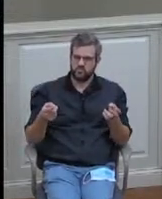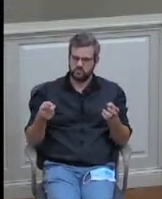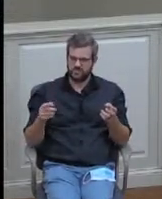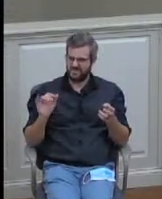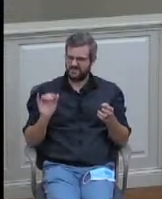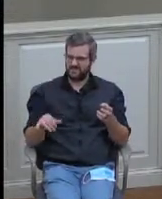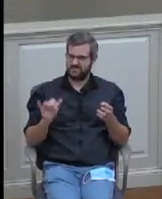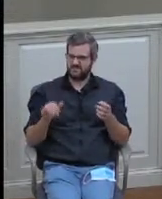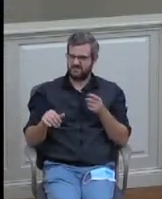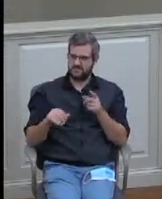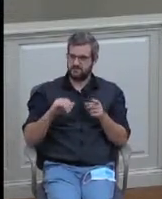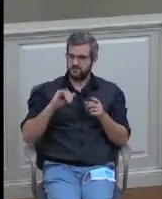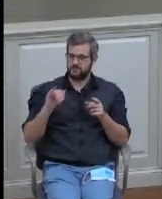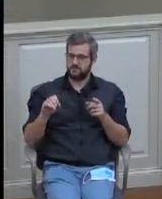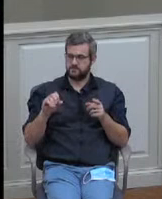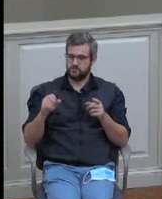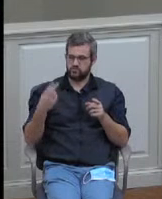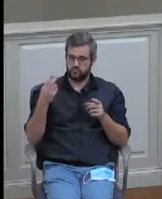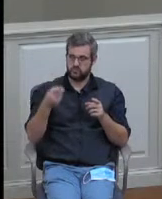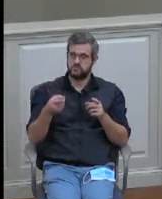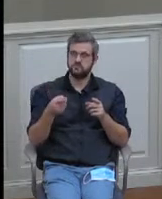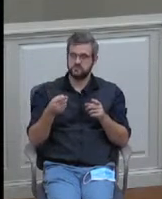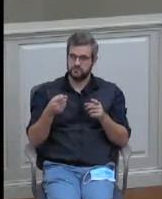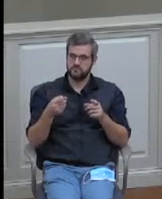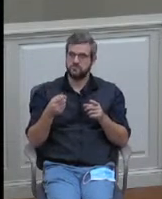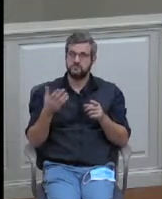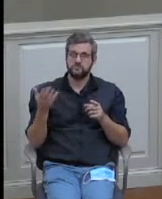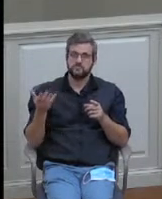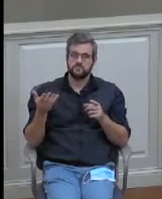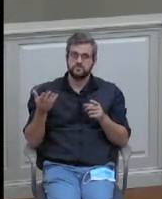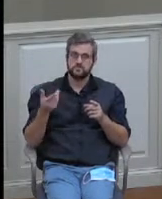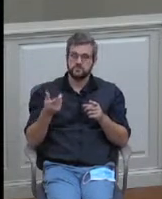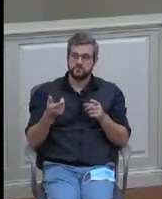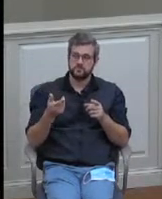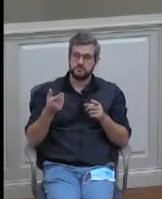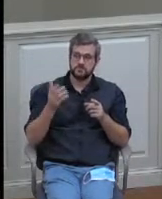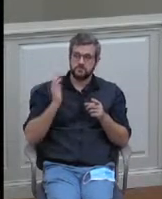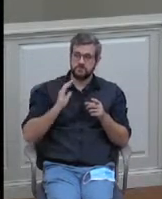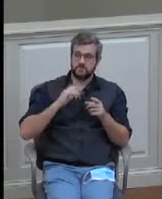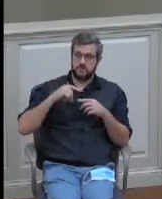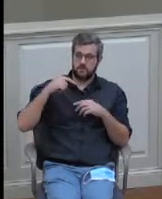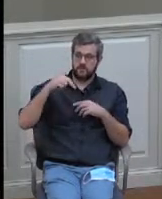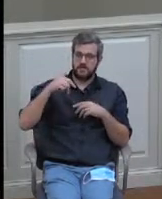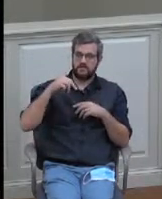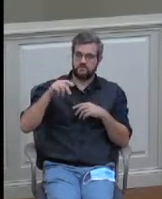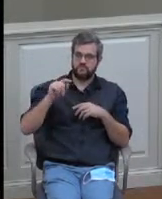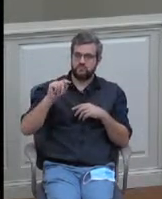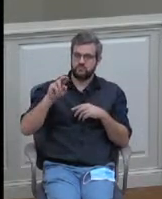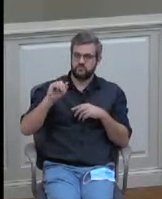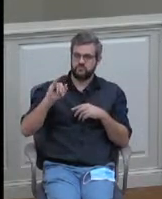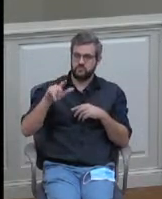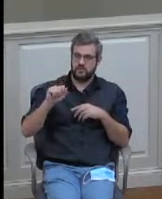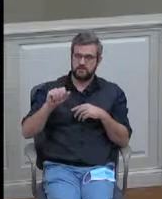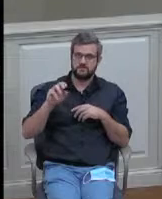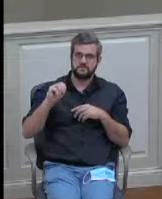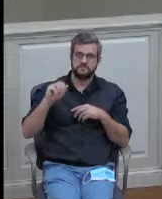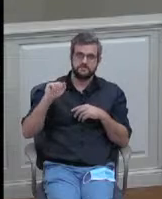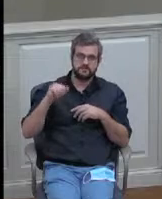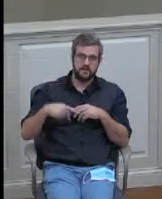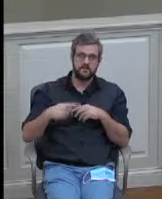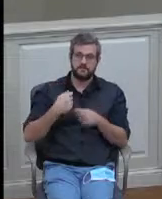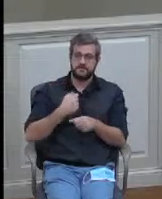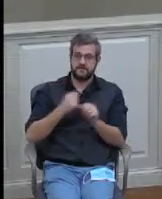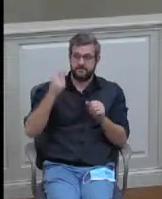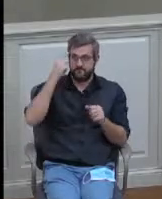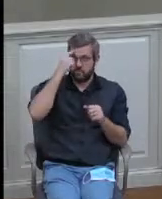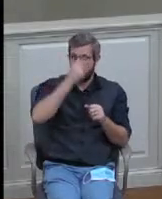things. Josh is really converted the early versions of the pedestrian trails mapping and for the Safe Routes to